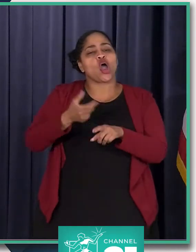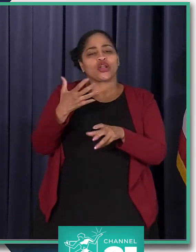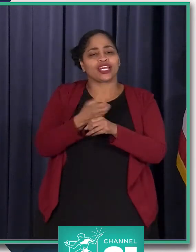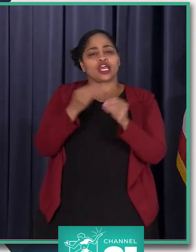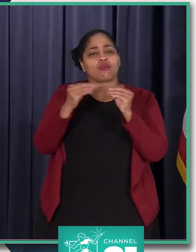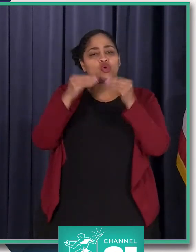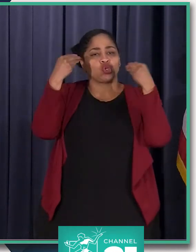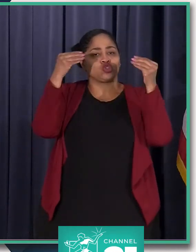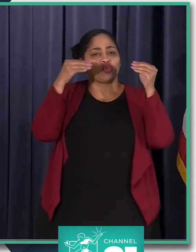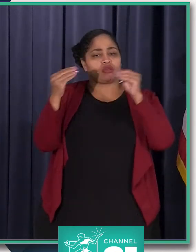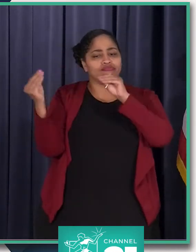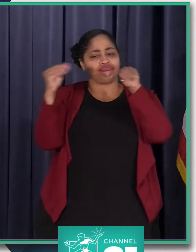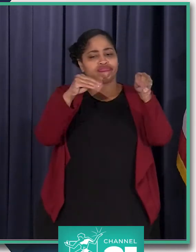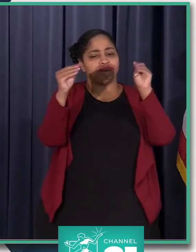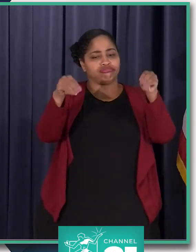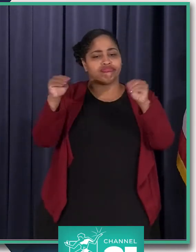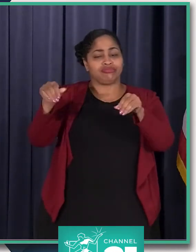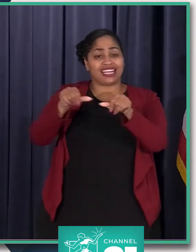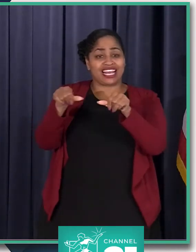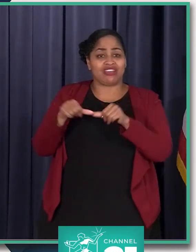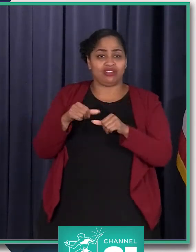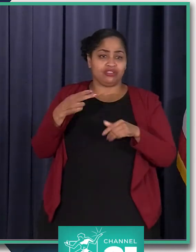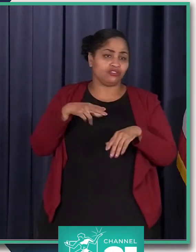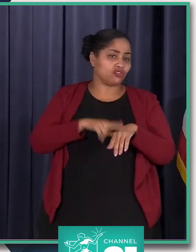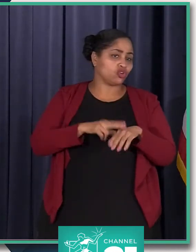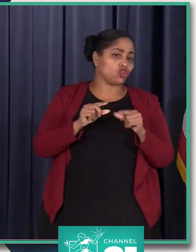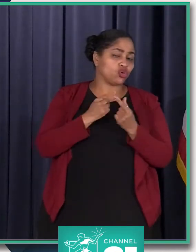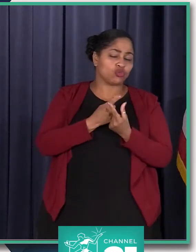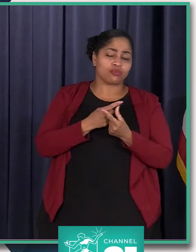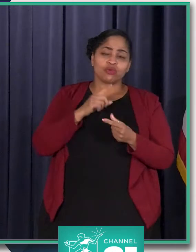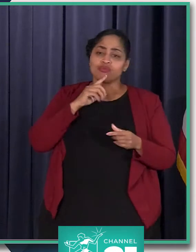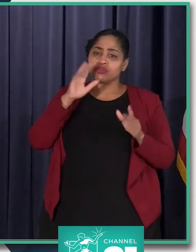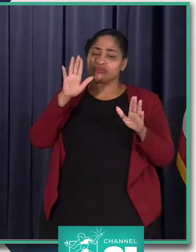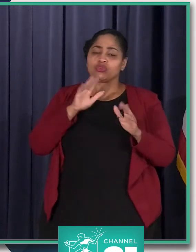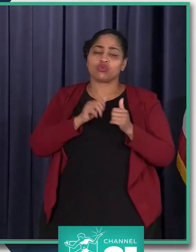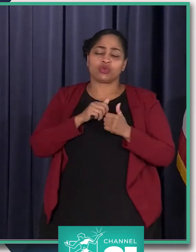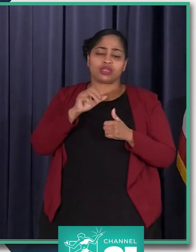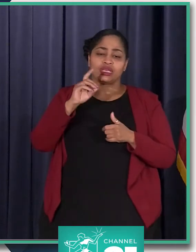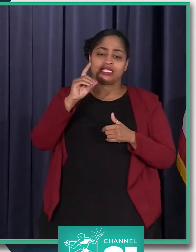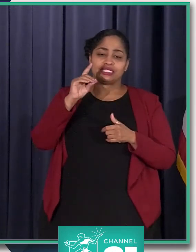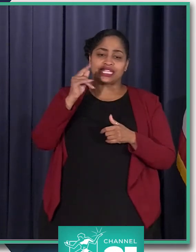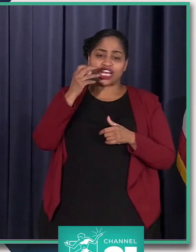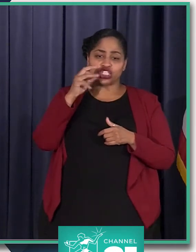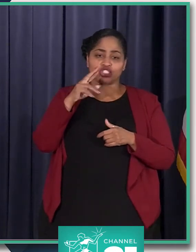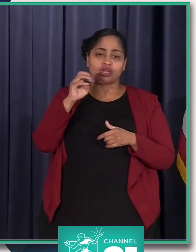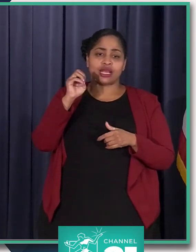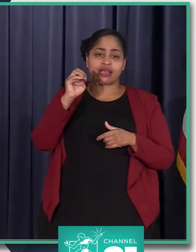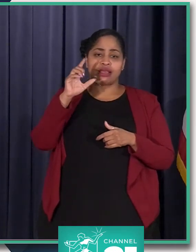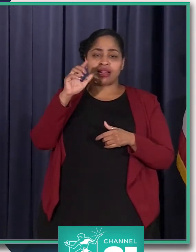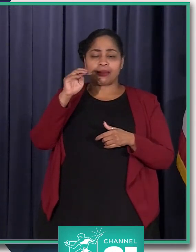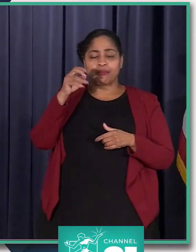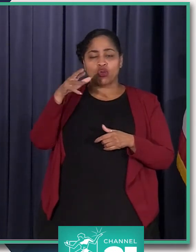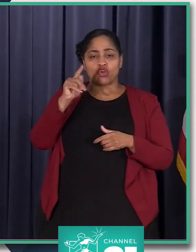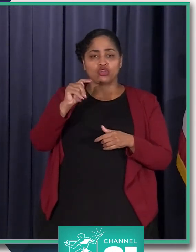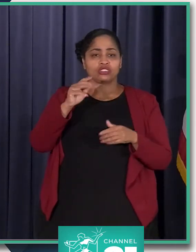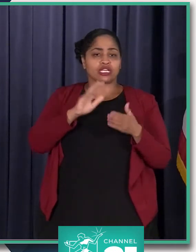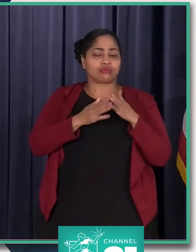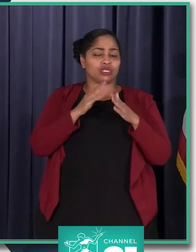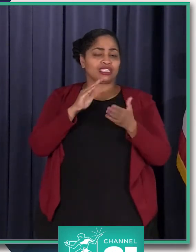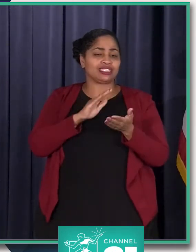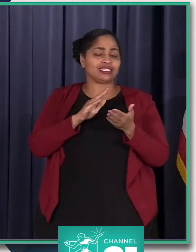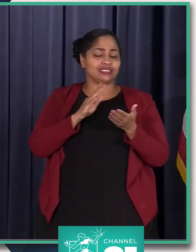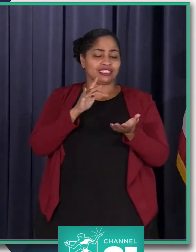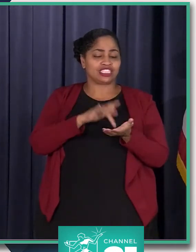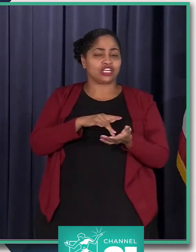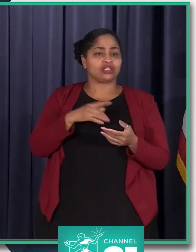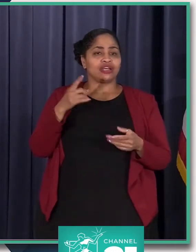strip. Of course, the group has done a great job with the Dexter Elmhurst Community Center where progress is being made. Folks